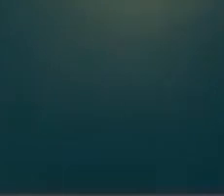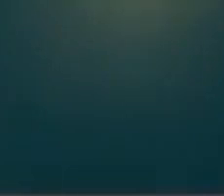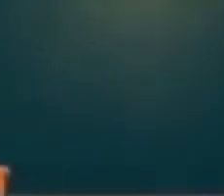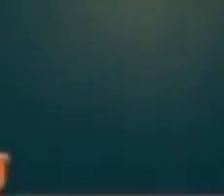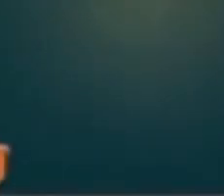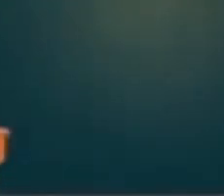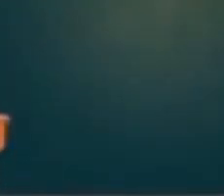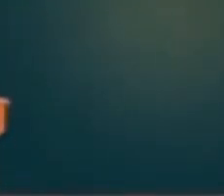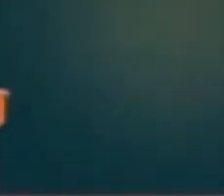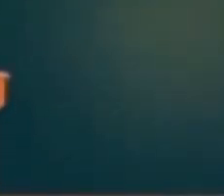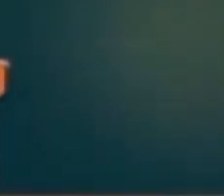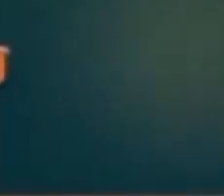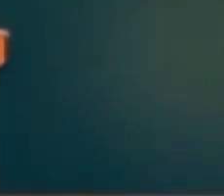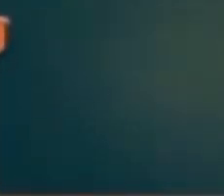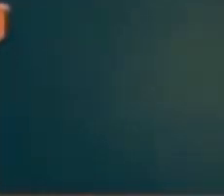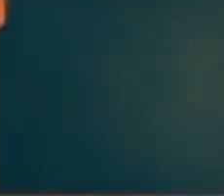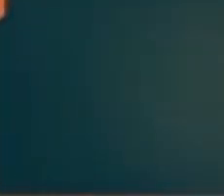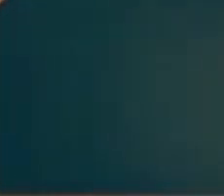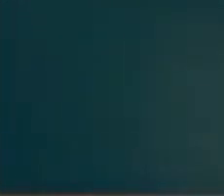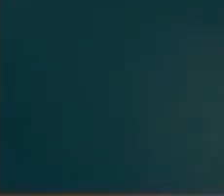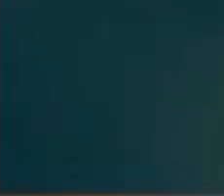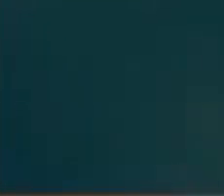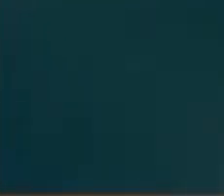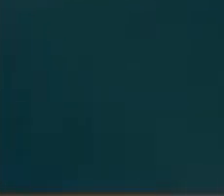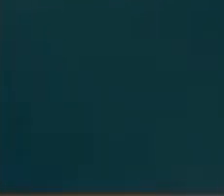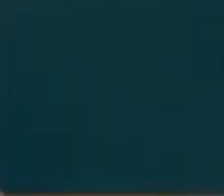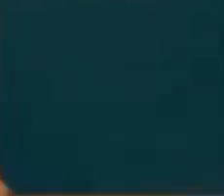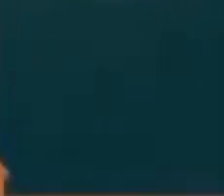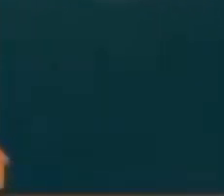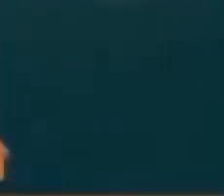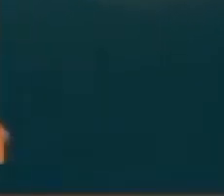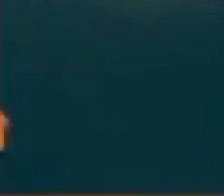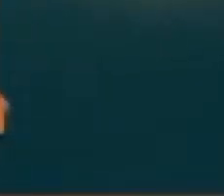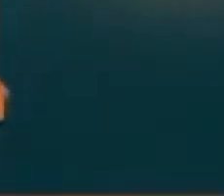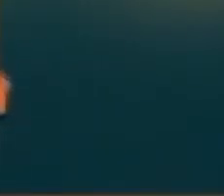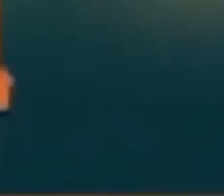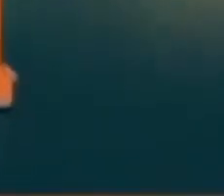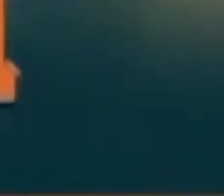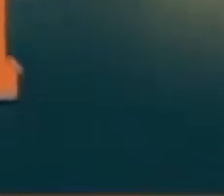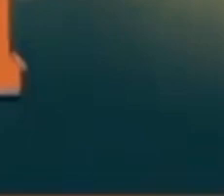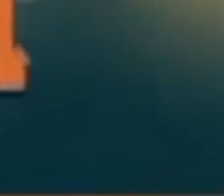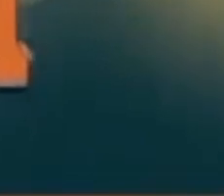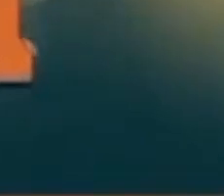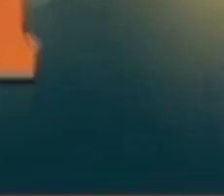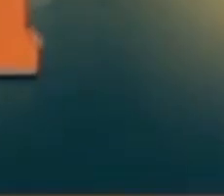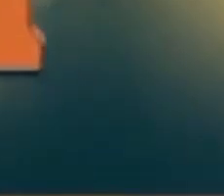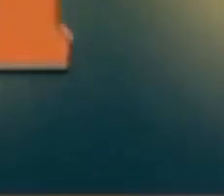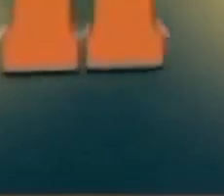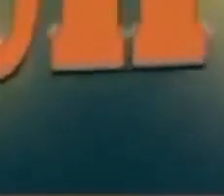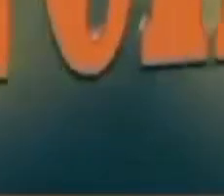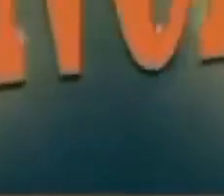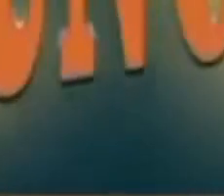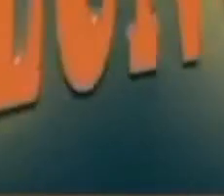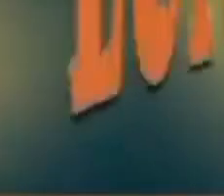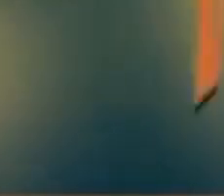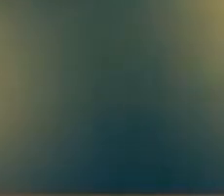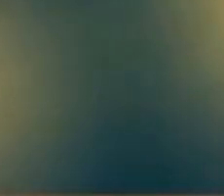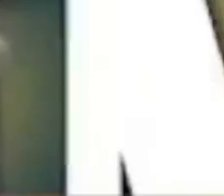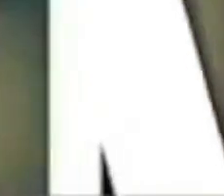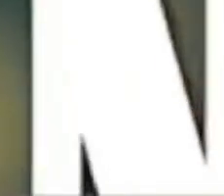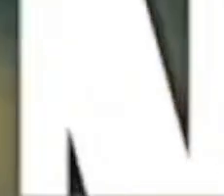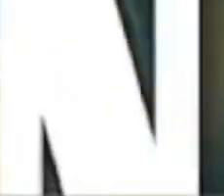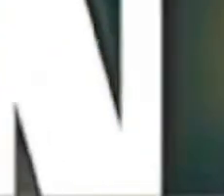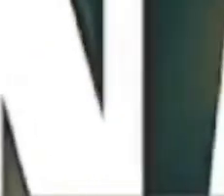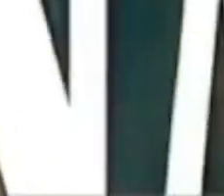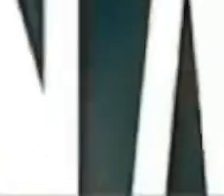live from the Christian Bible Baptist Church studio, your favorite noontime show, The Baptist Lunch, hosted